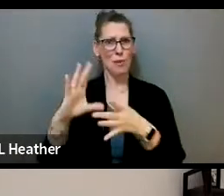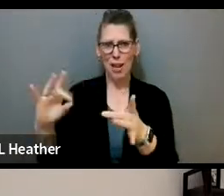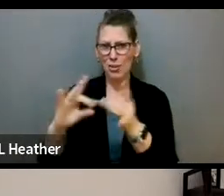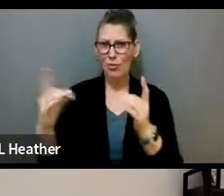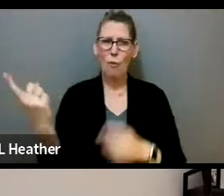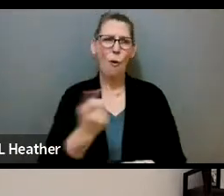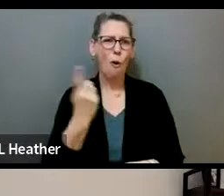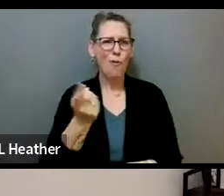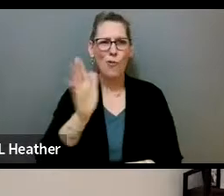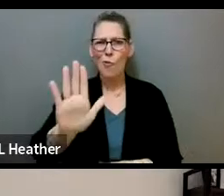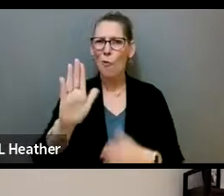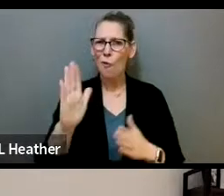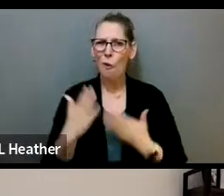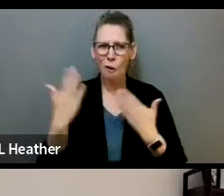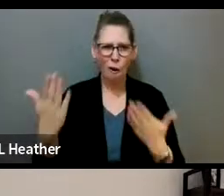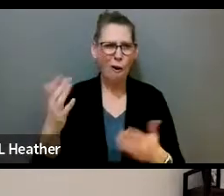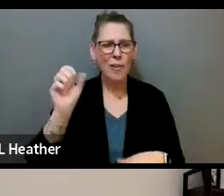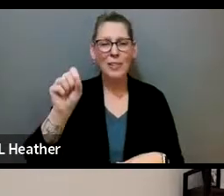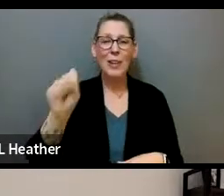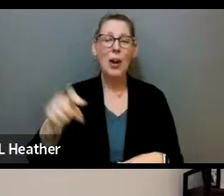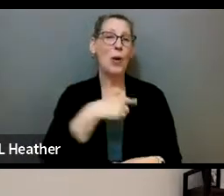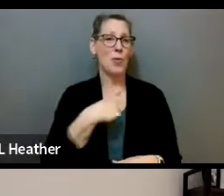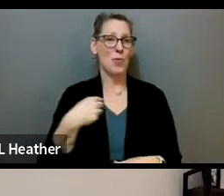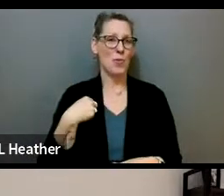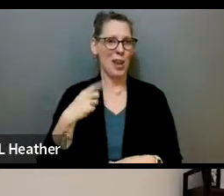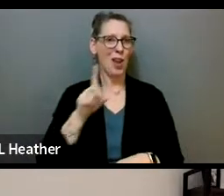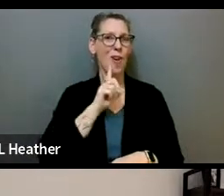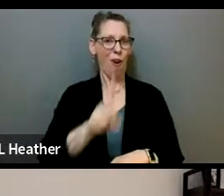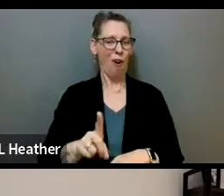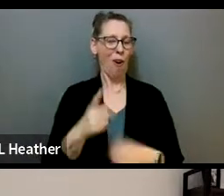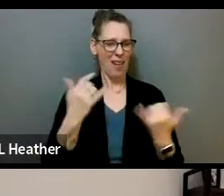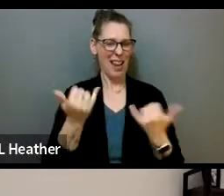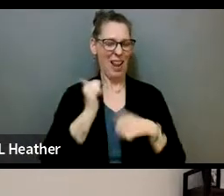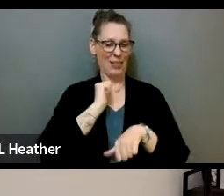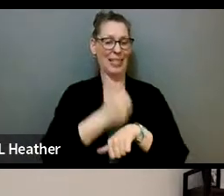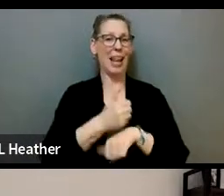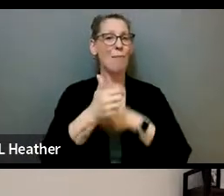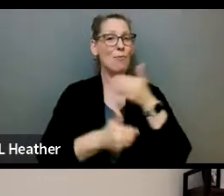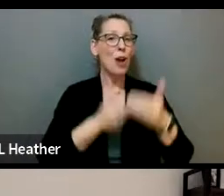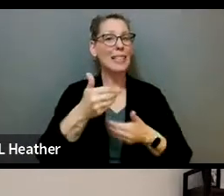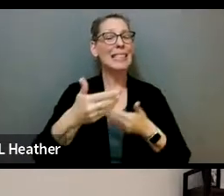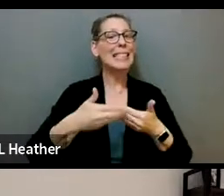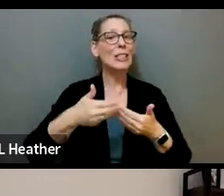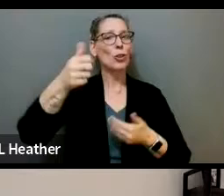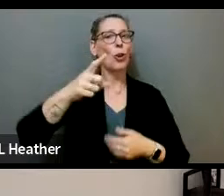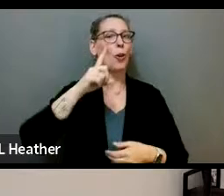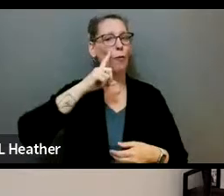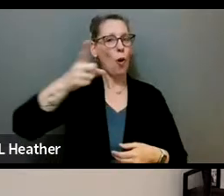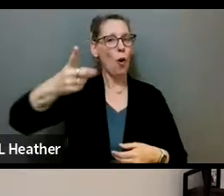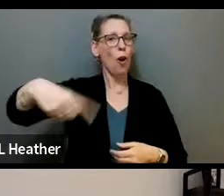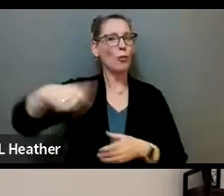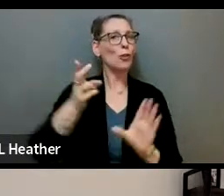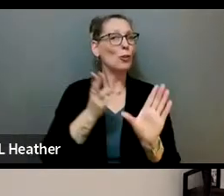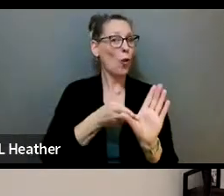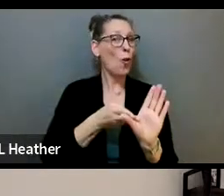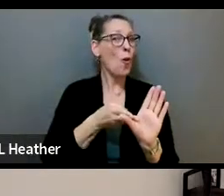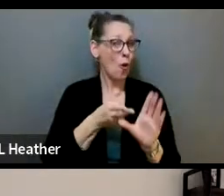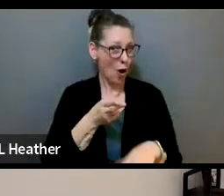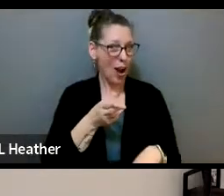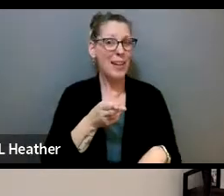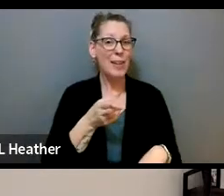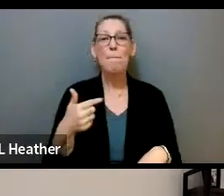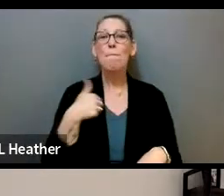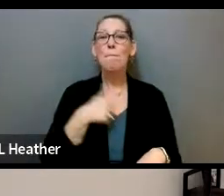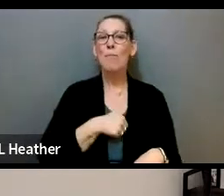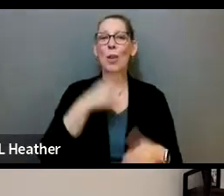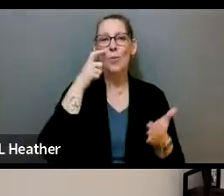for your offer. We actually are developing a process to make it easier for advisory group members to join us in tabling. We know